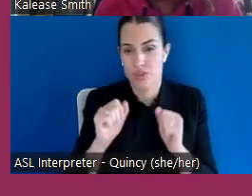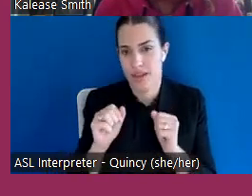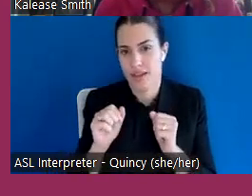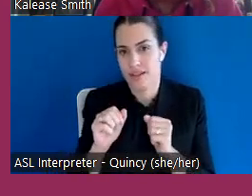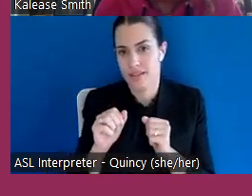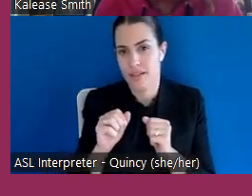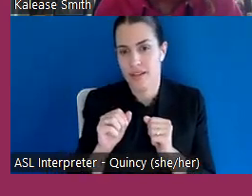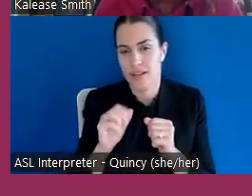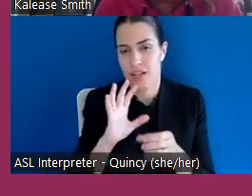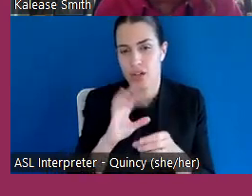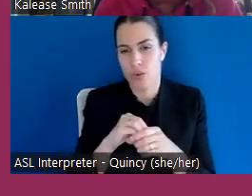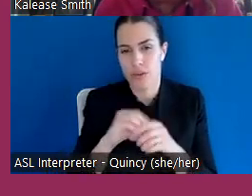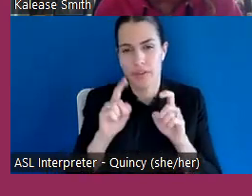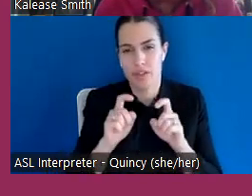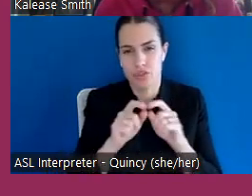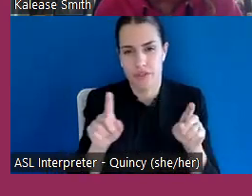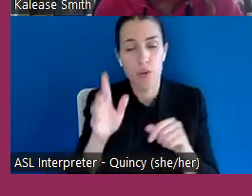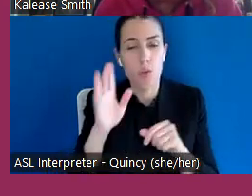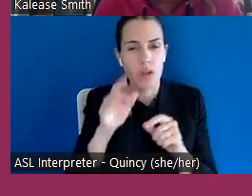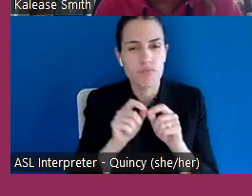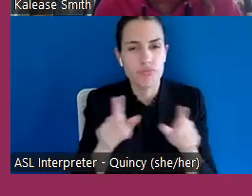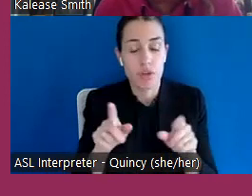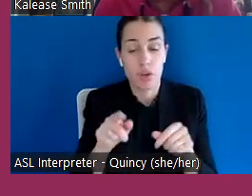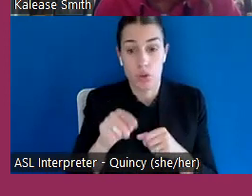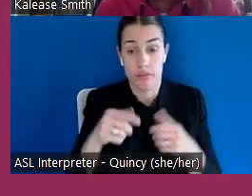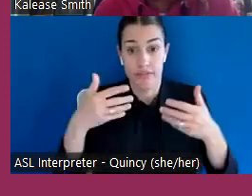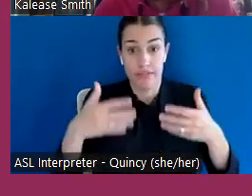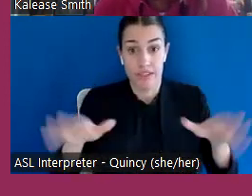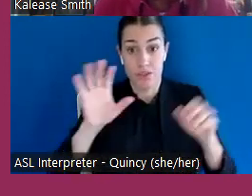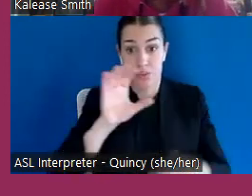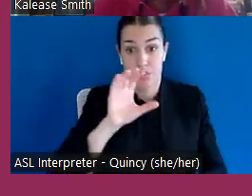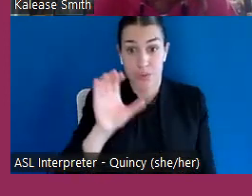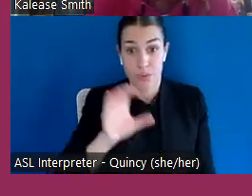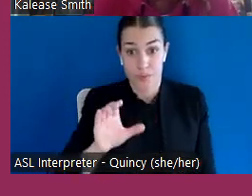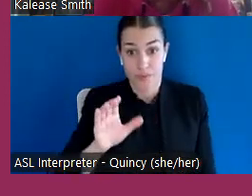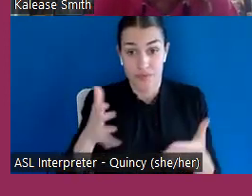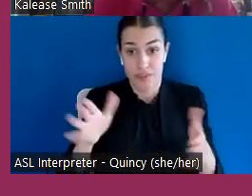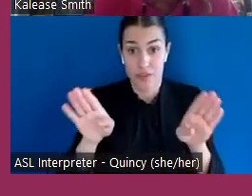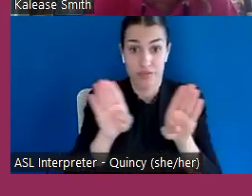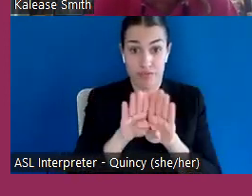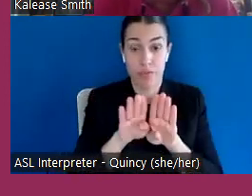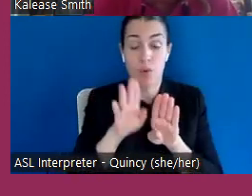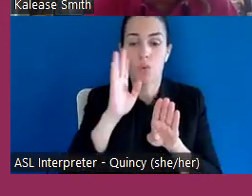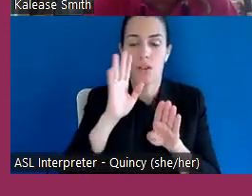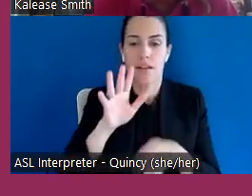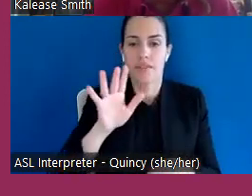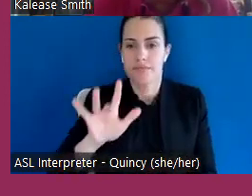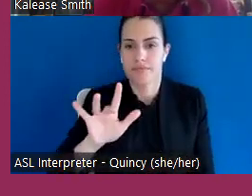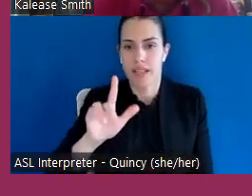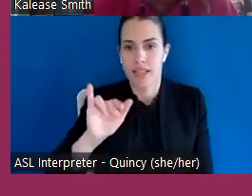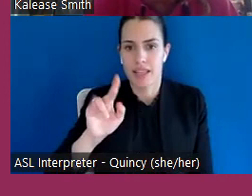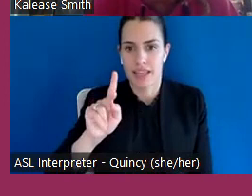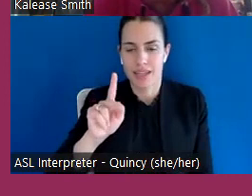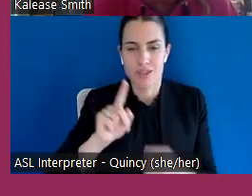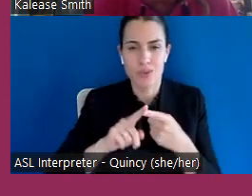survey that will be sent out. So when you leave the Zoom call, you will get linked to a survey. It'll also be in the